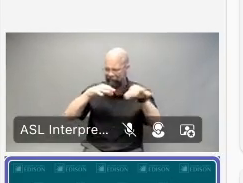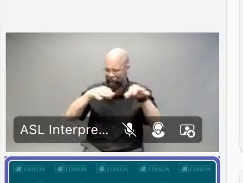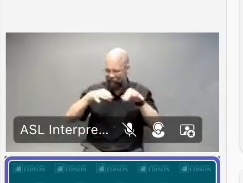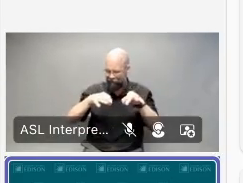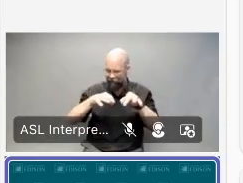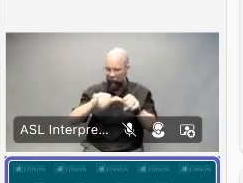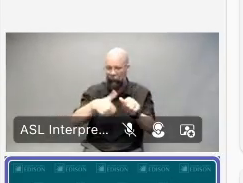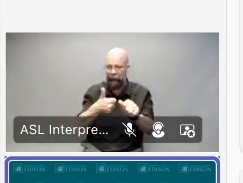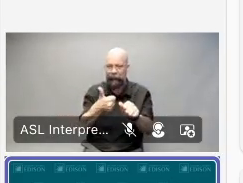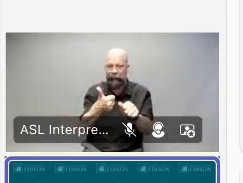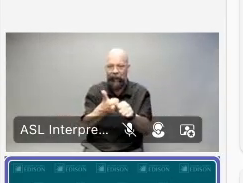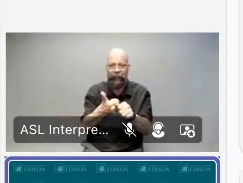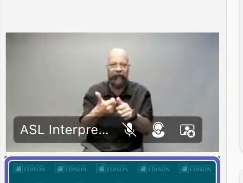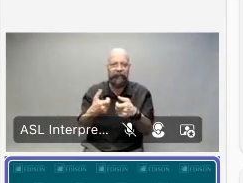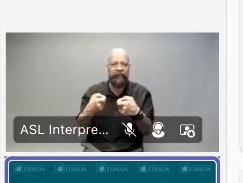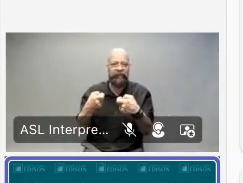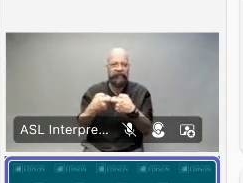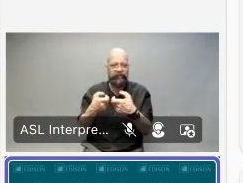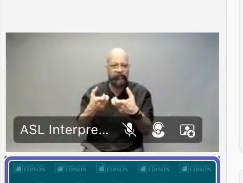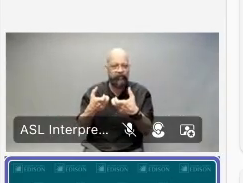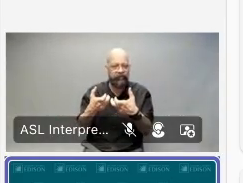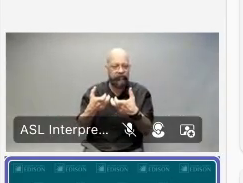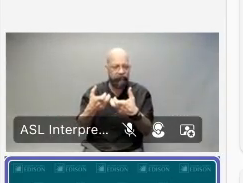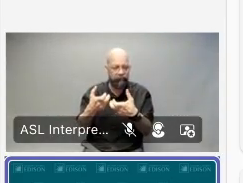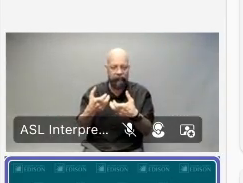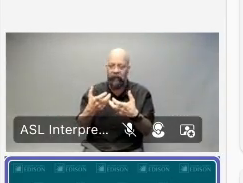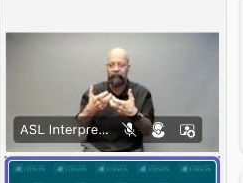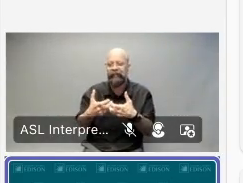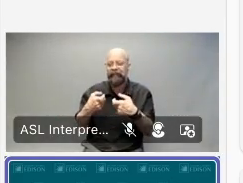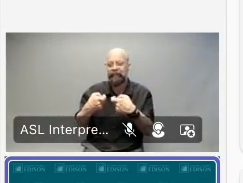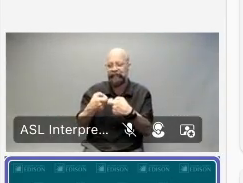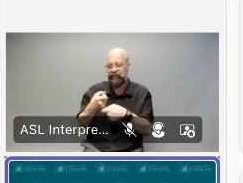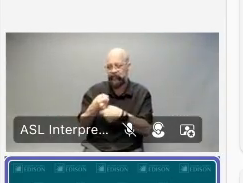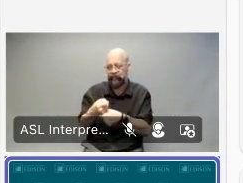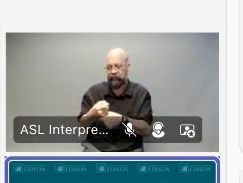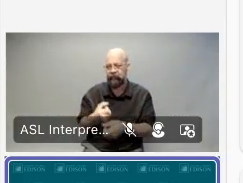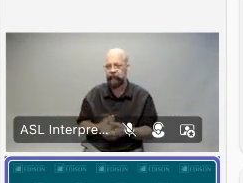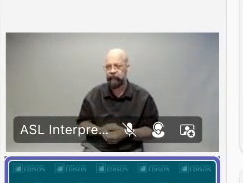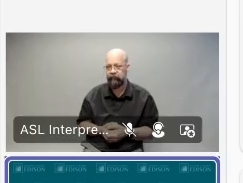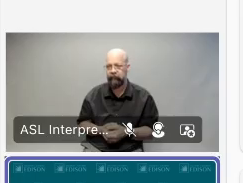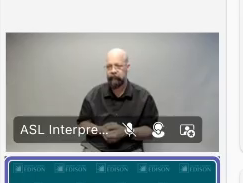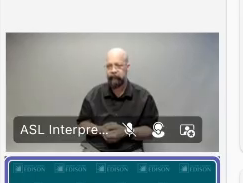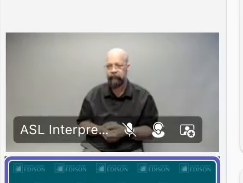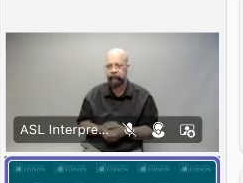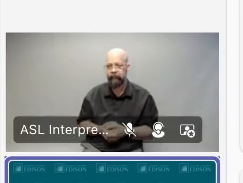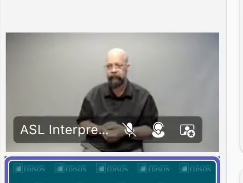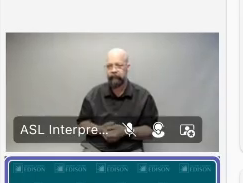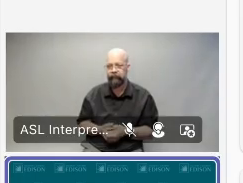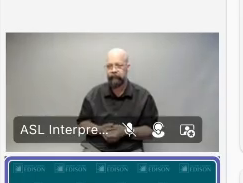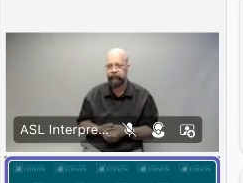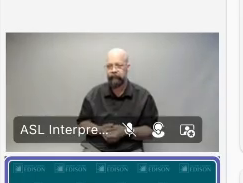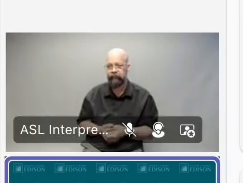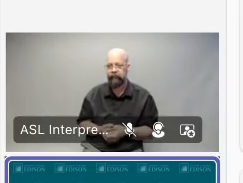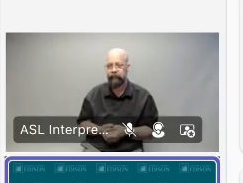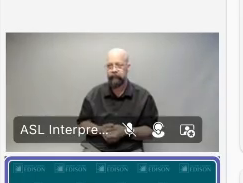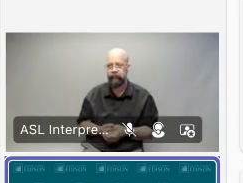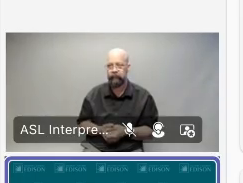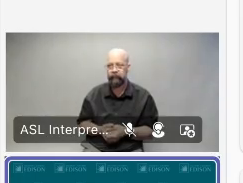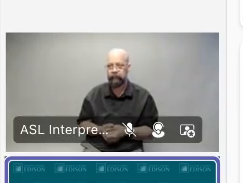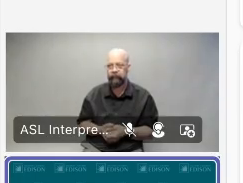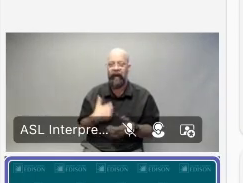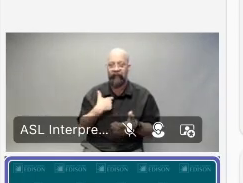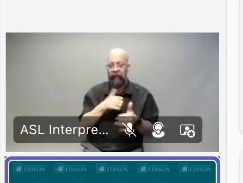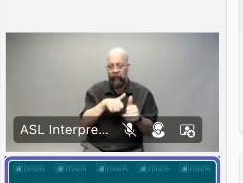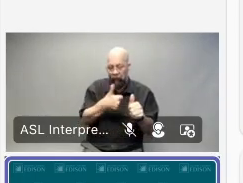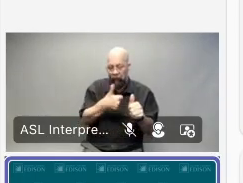generators and their role in your resiliency plans. Backup generators and having a plan to safely fuel and operate them can be an